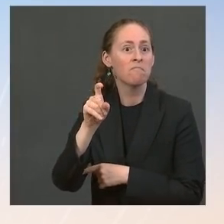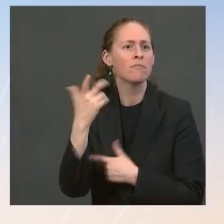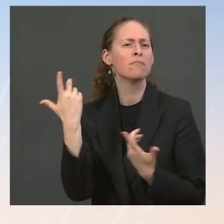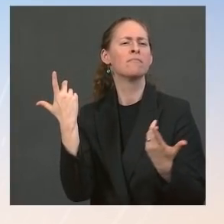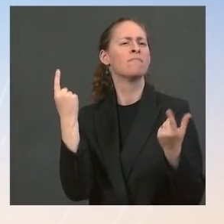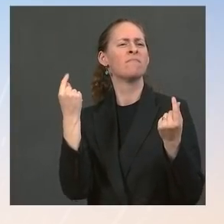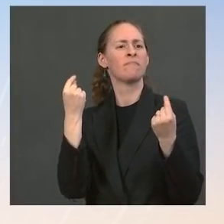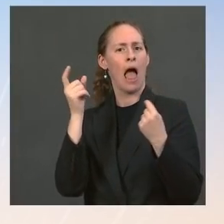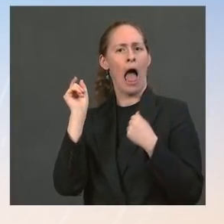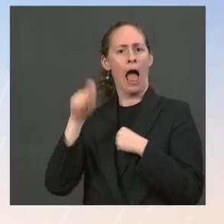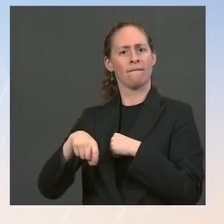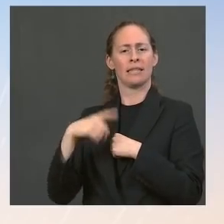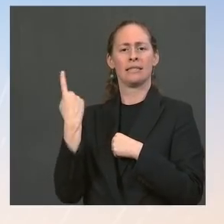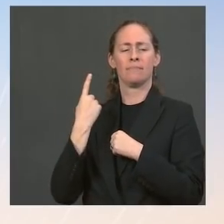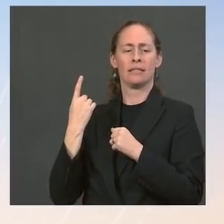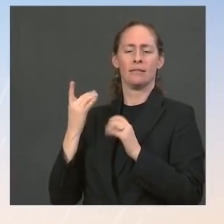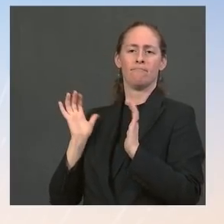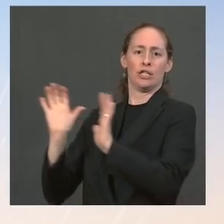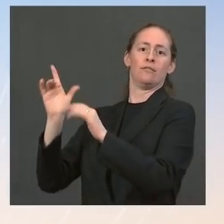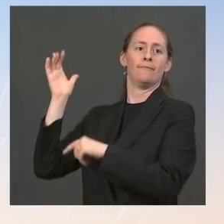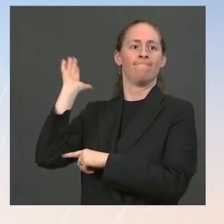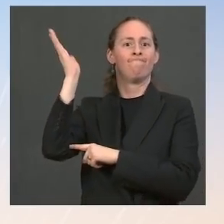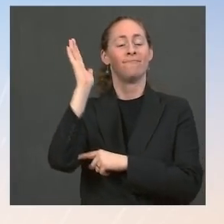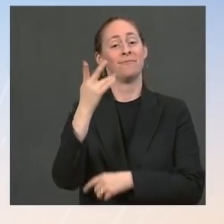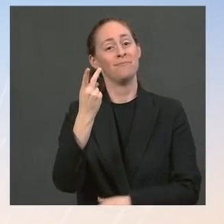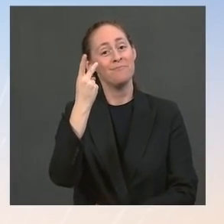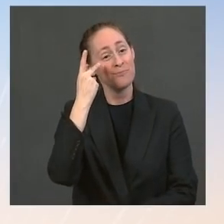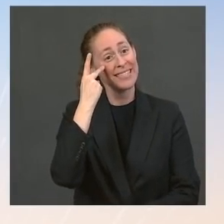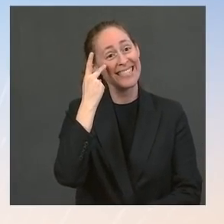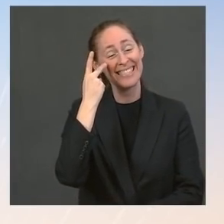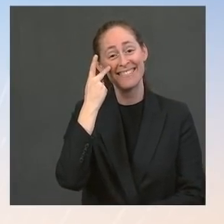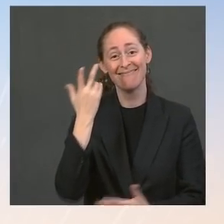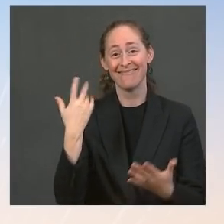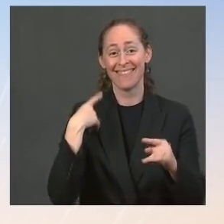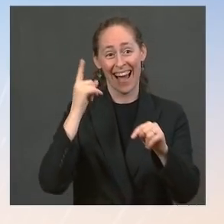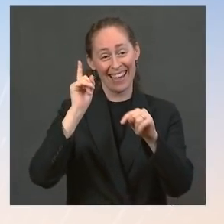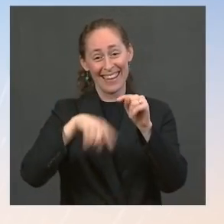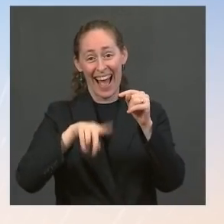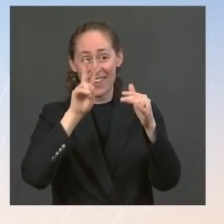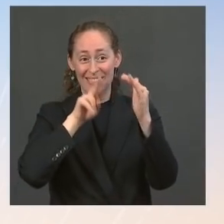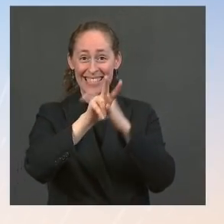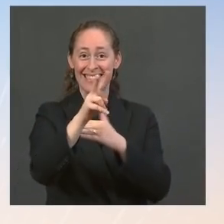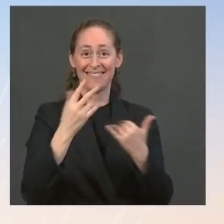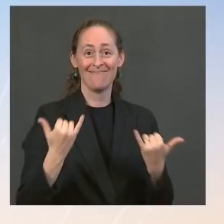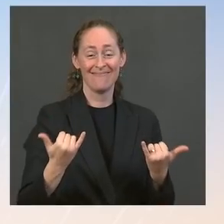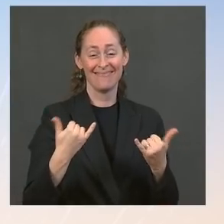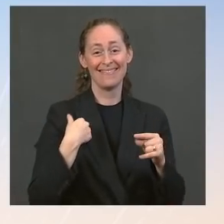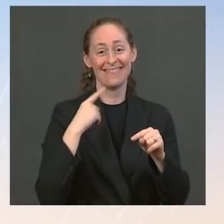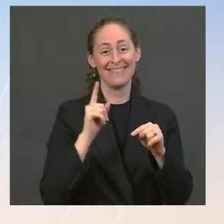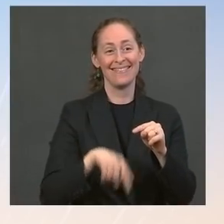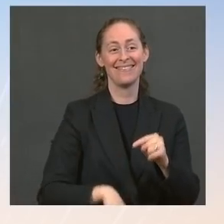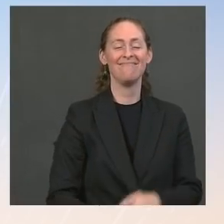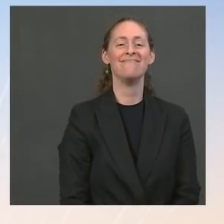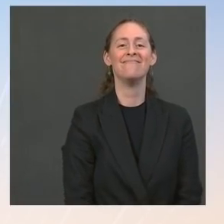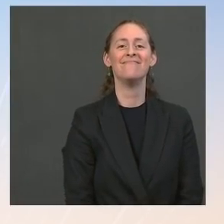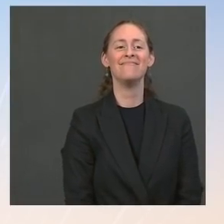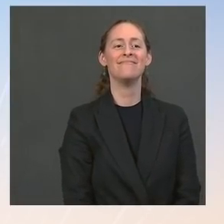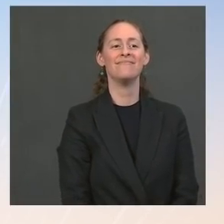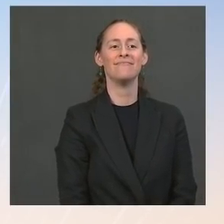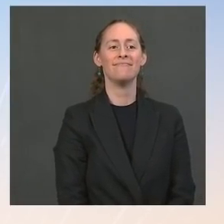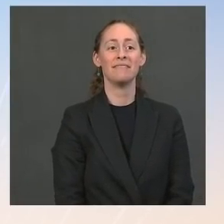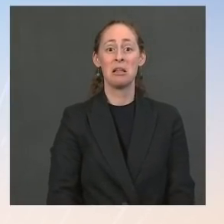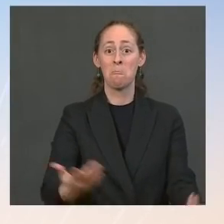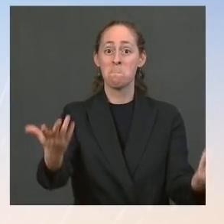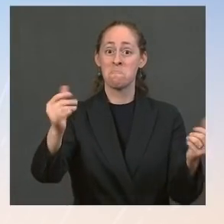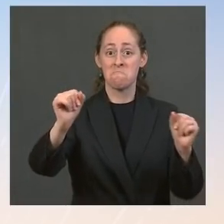from the president today? We'll see. I can't make a prediction for you now, but it is certainly possible. It's